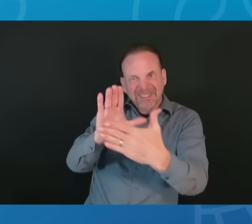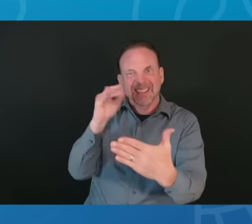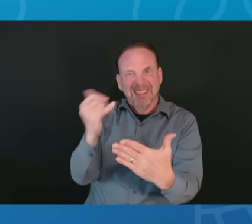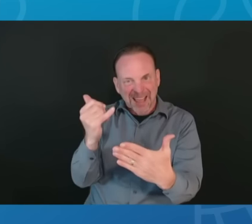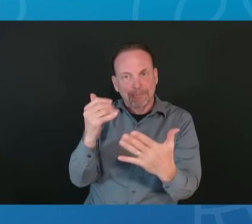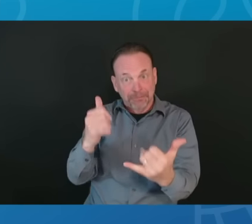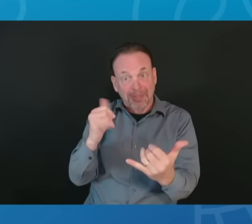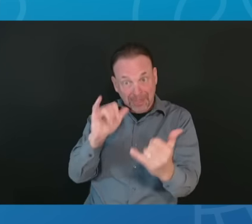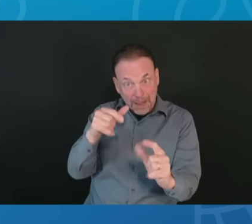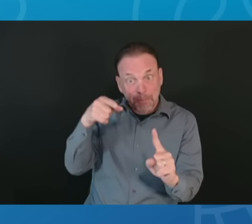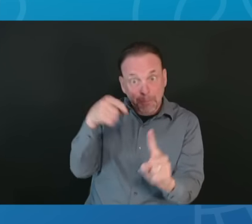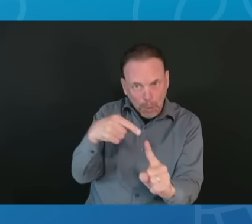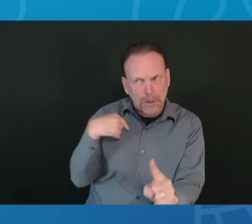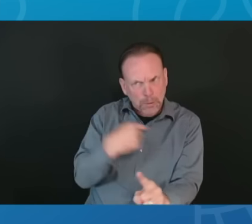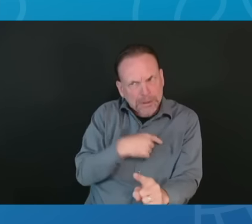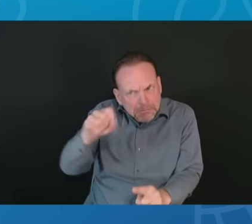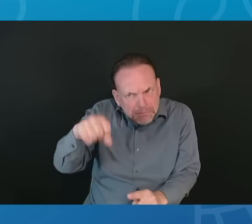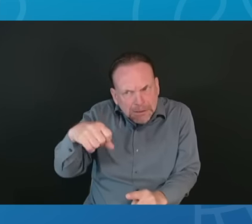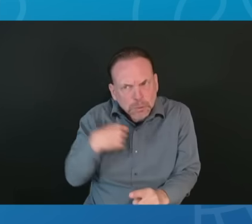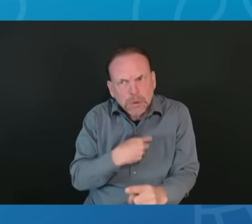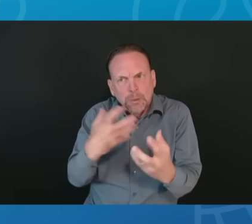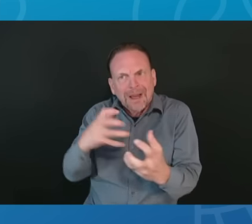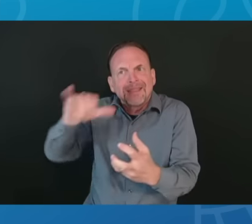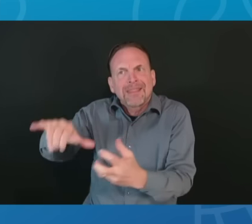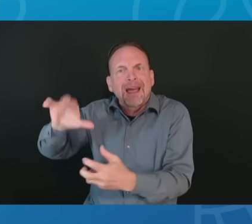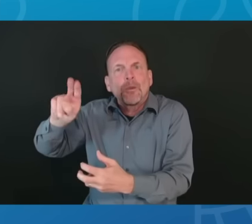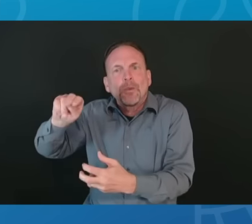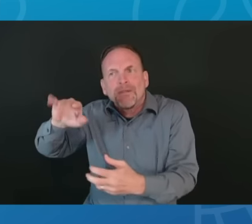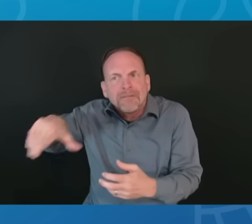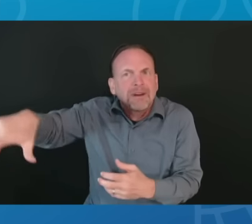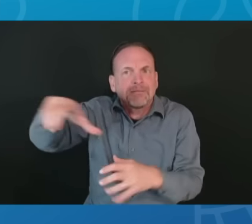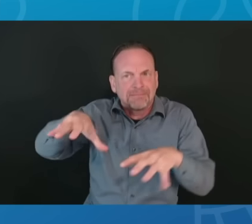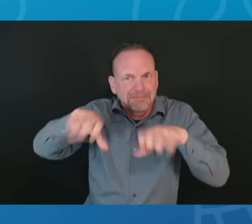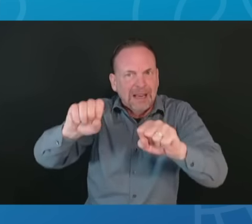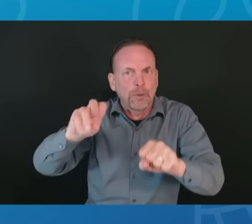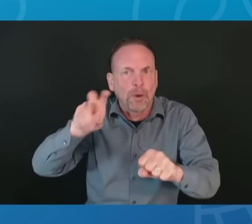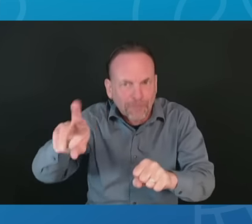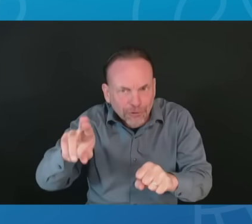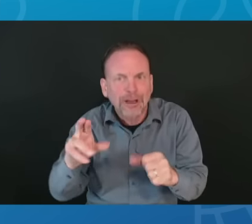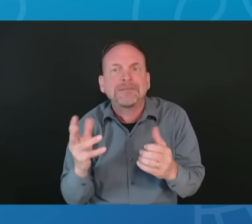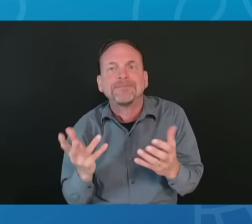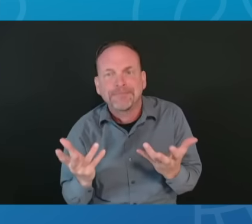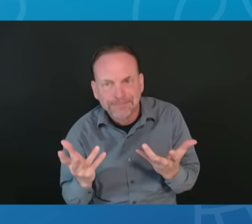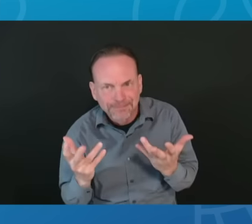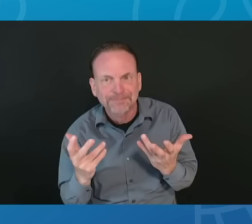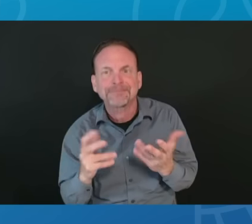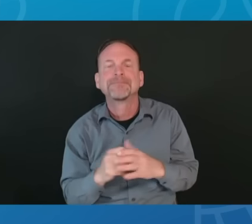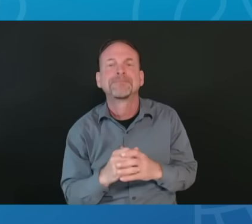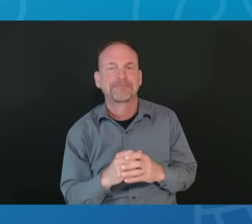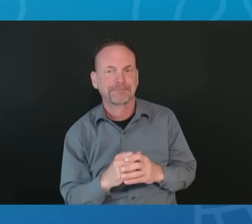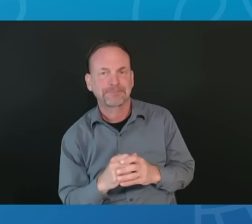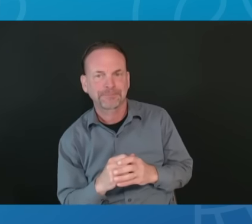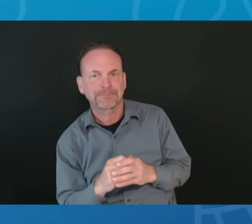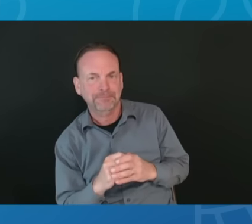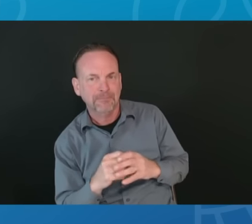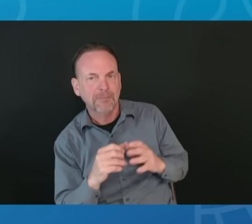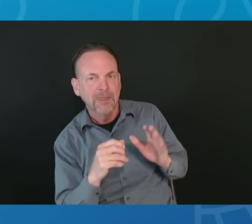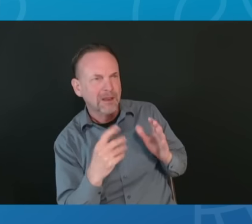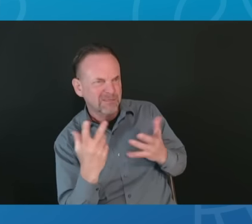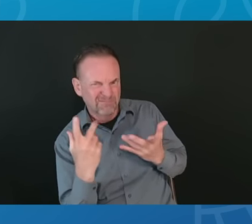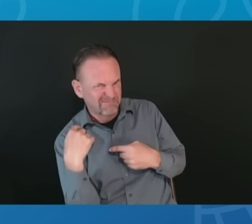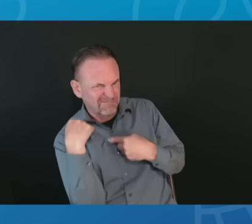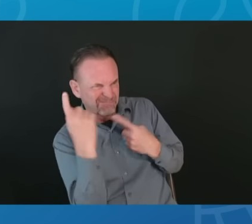I'm not suggesting that UNIFIL should be taking action against Israel, but they haven't been able to do it. So why do you think they're going to be effective now? In terms of